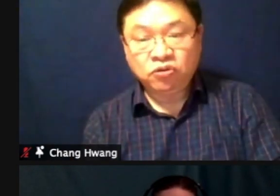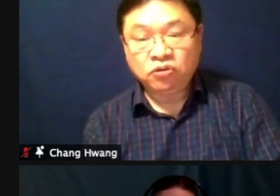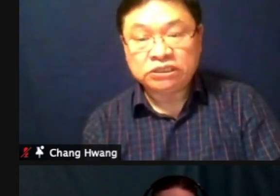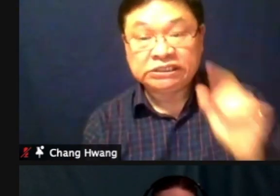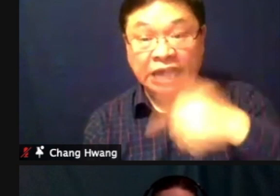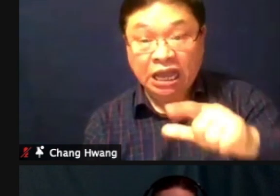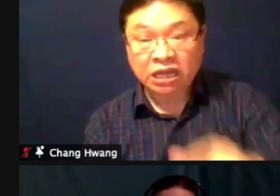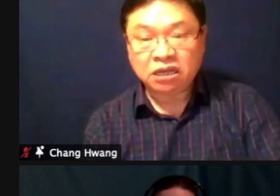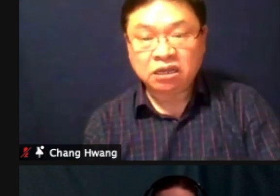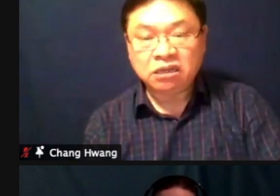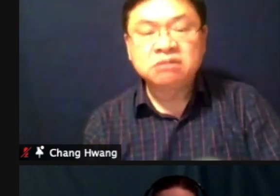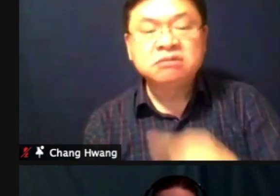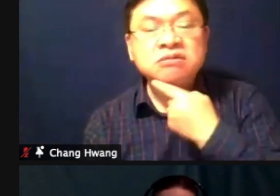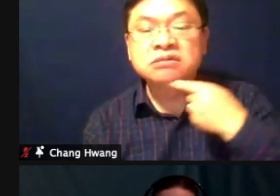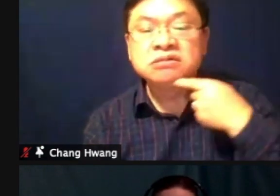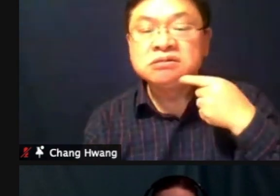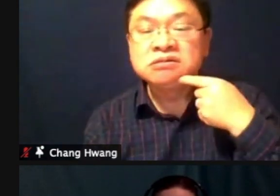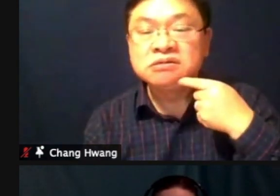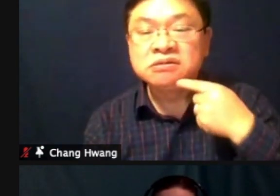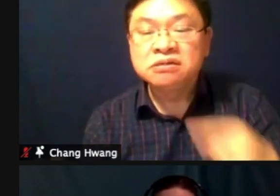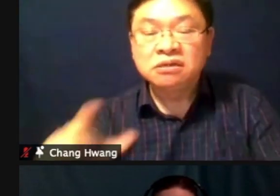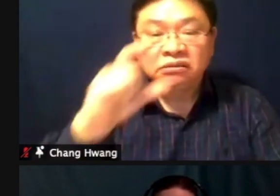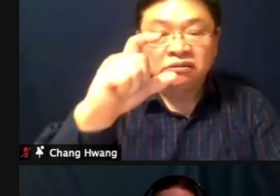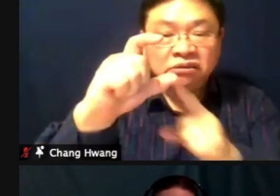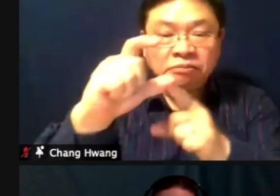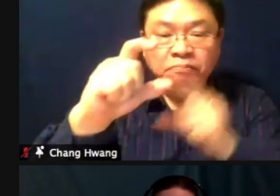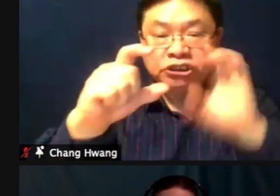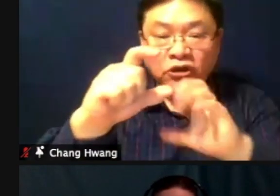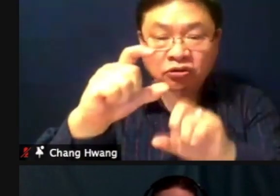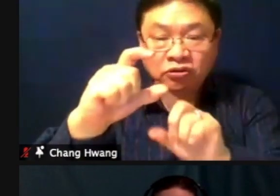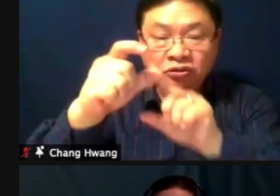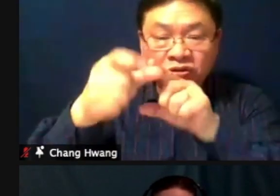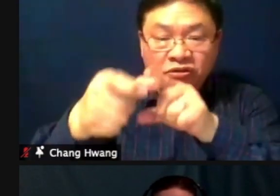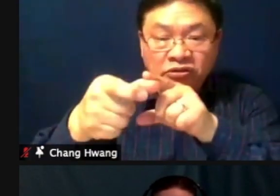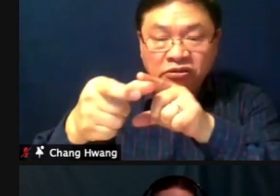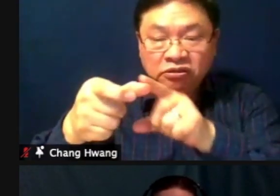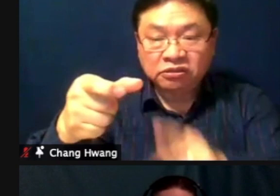M-U-L, mul, right? We have that Korean word. Now we want to look at the Korean sign.